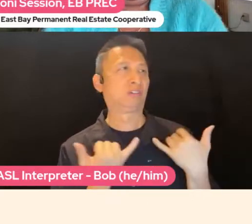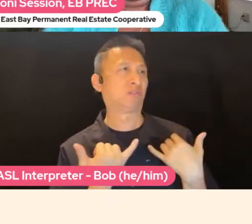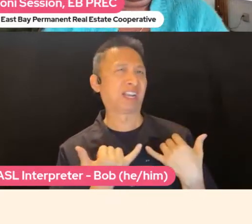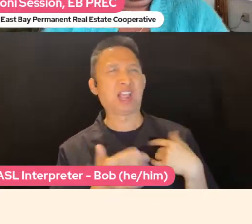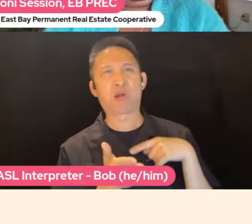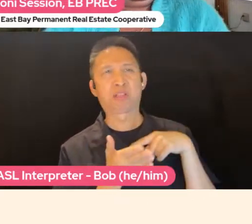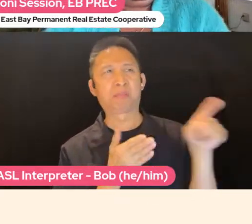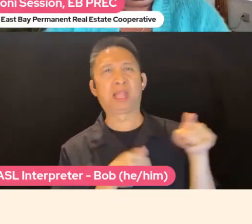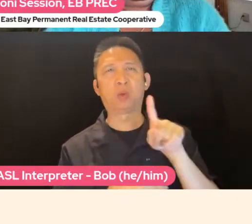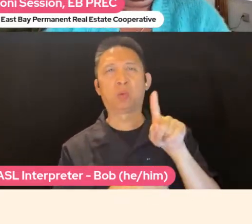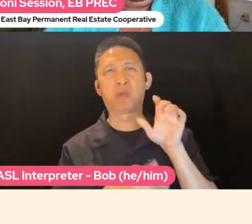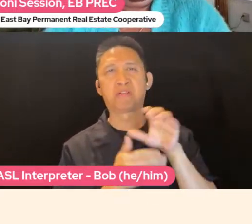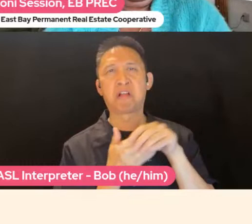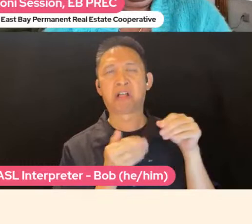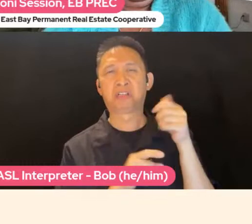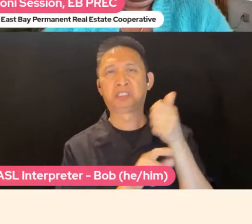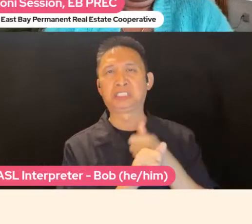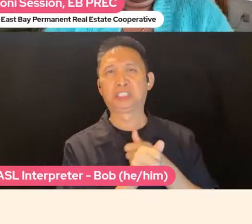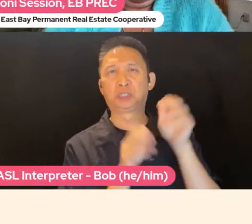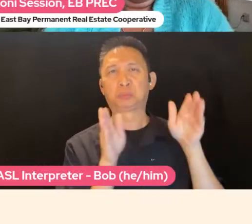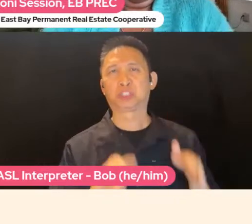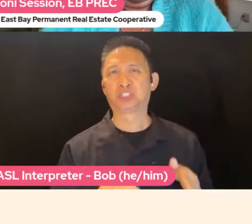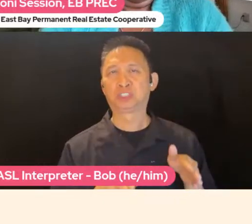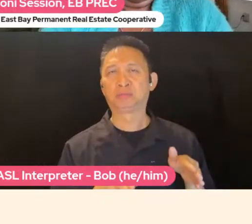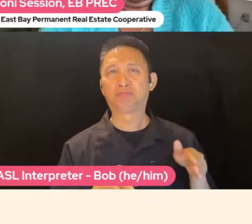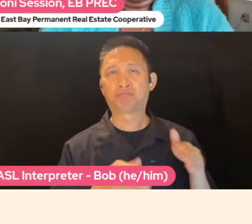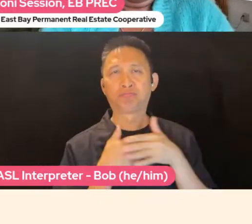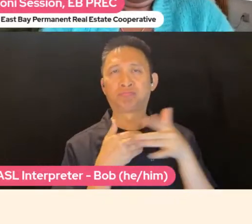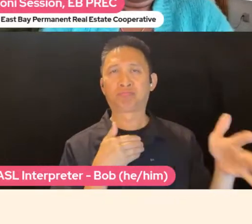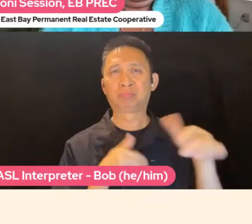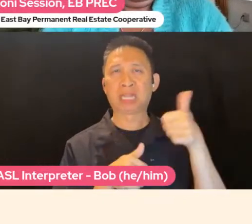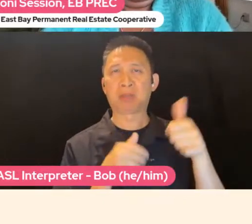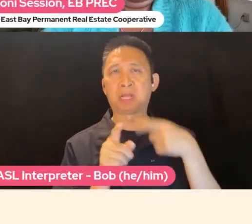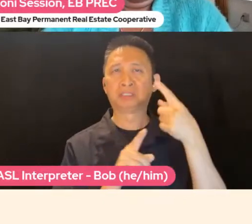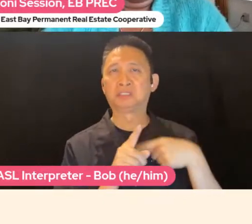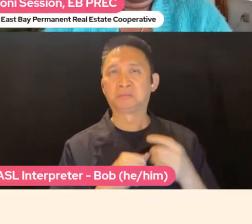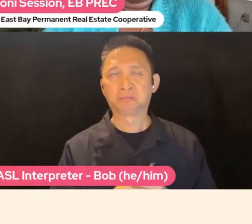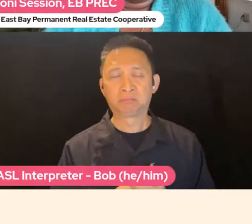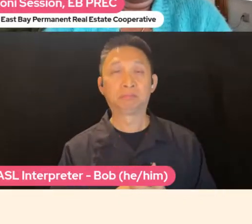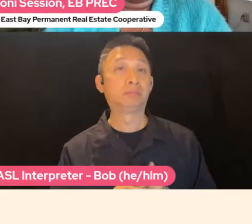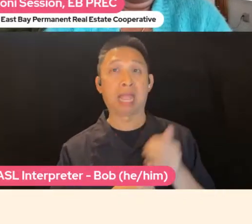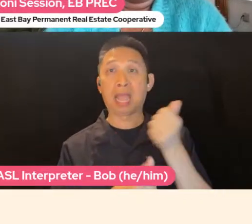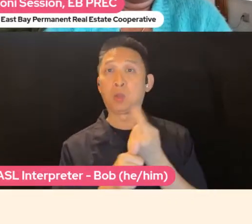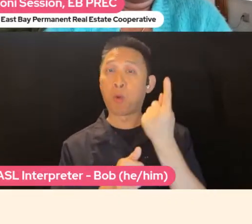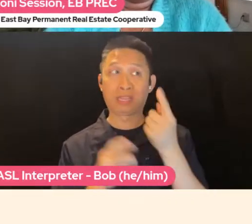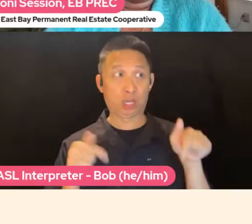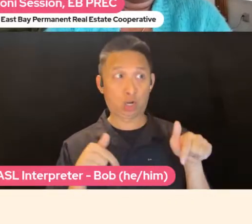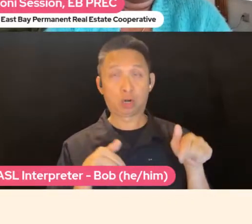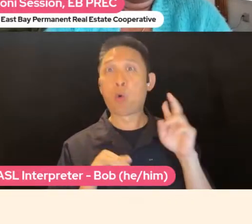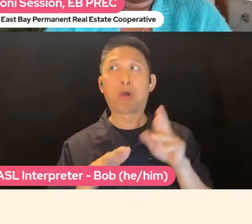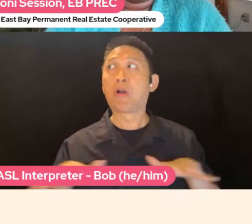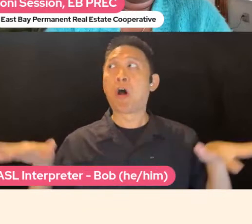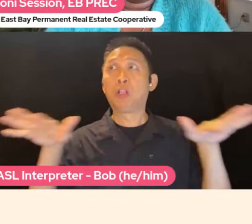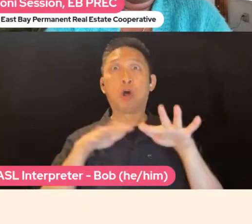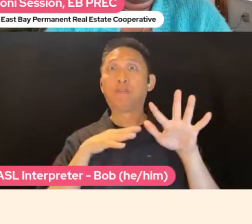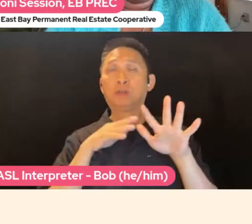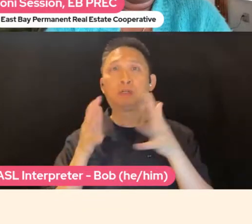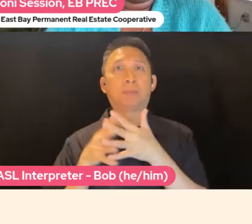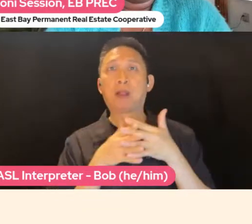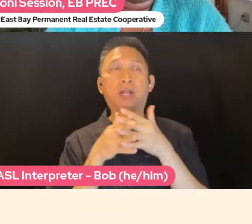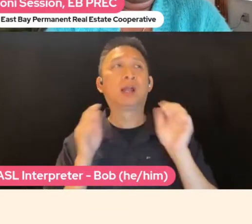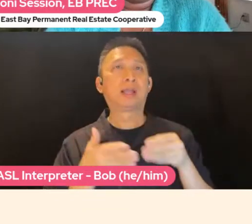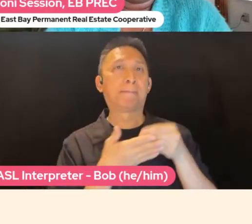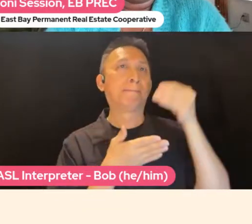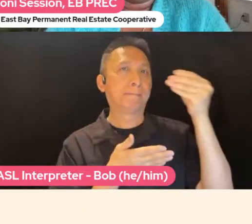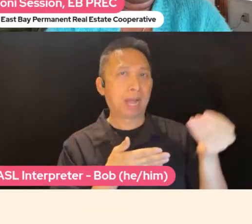per person. Anyone in California and now in 12 other states can buy a share in EBPREC or more shares at $1,000, and those